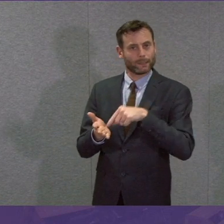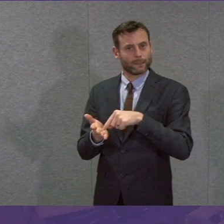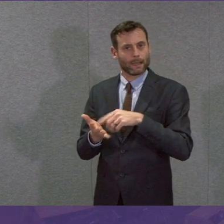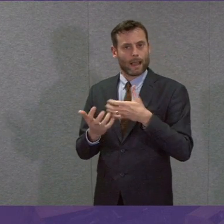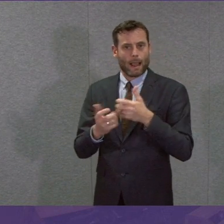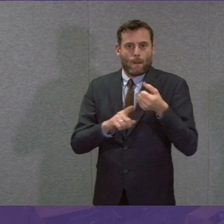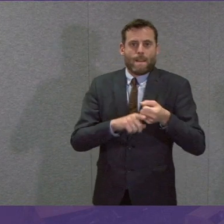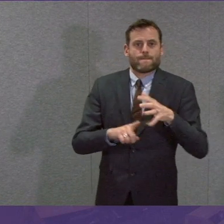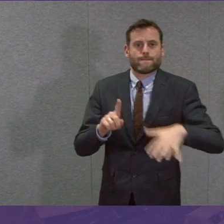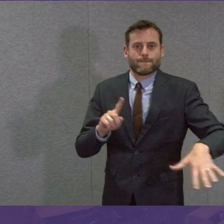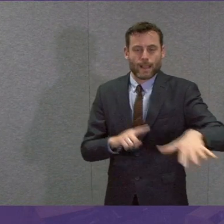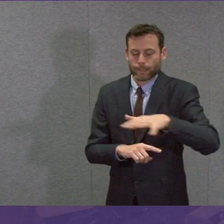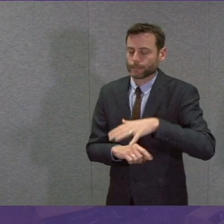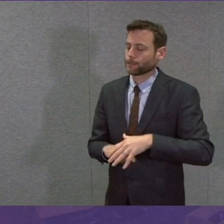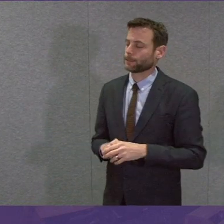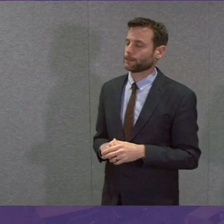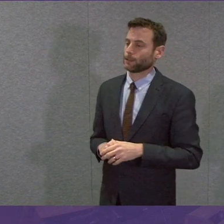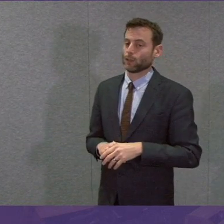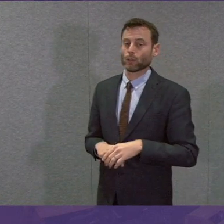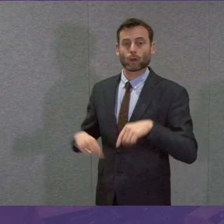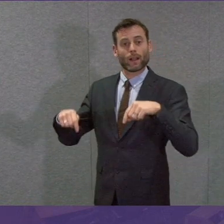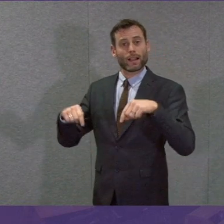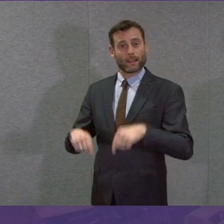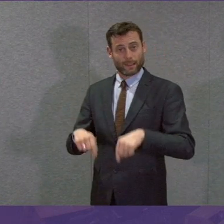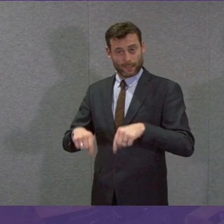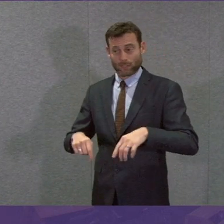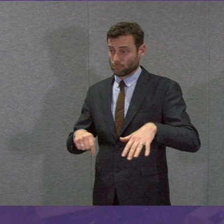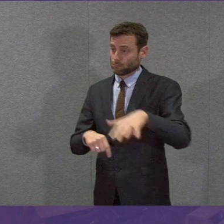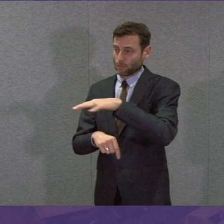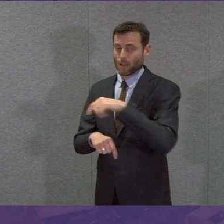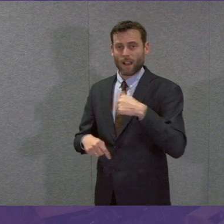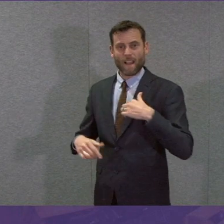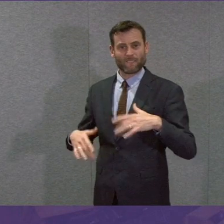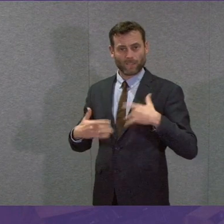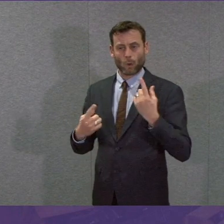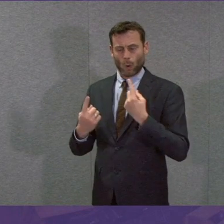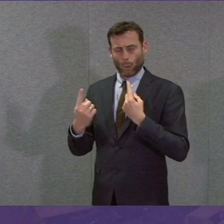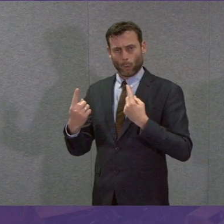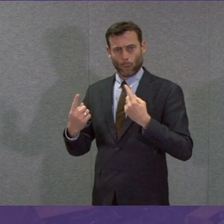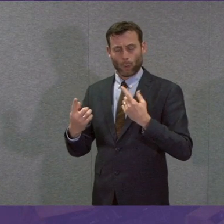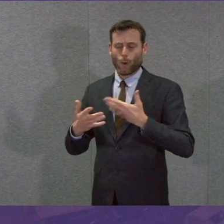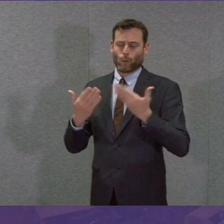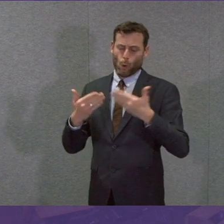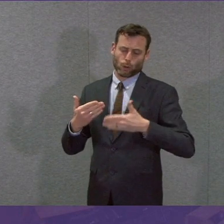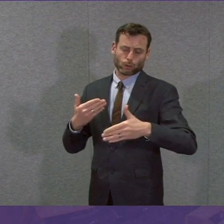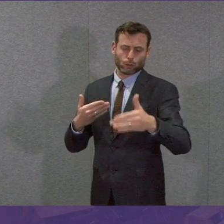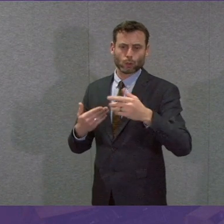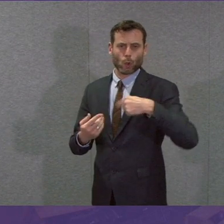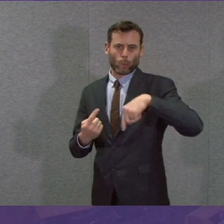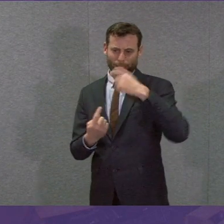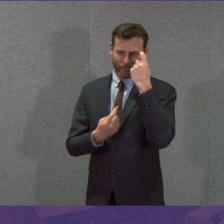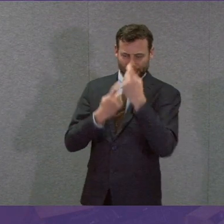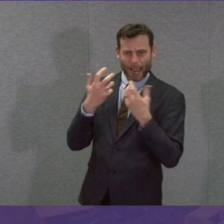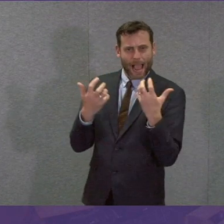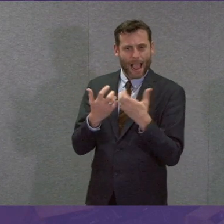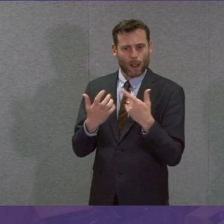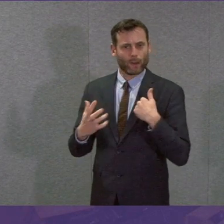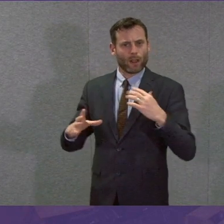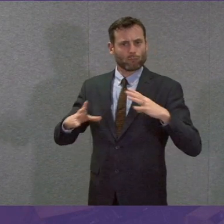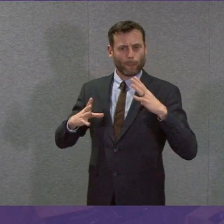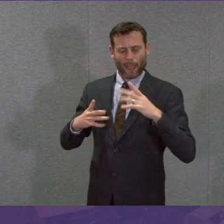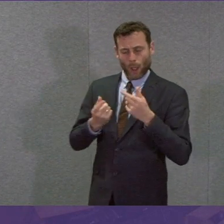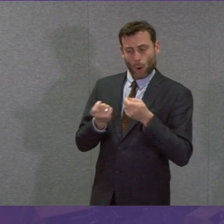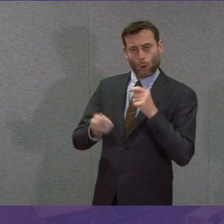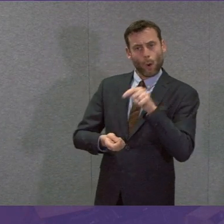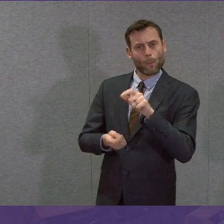the foreseeable future in this chamber, will be on the issues of the coronavirus pandemic and how Scotland responds to it. And therefore, I